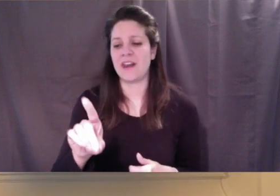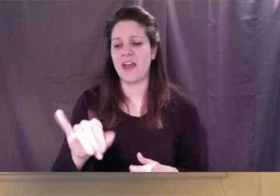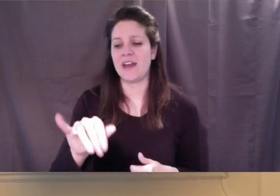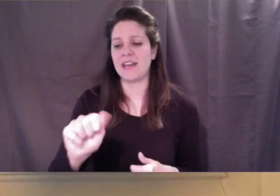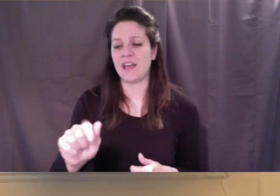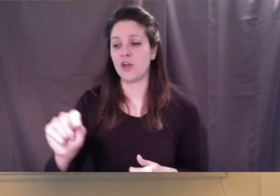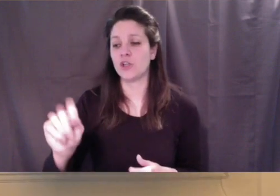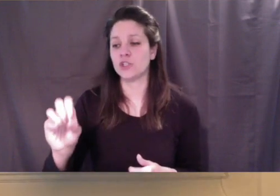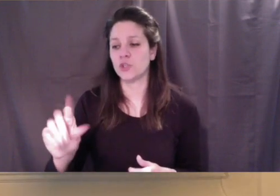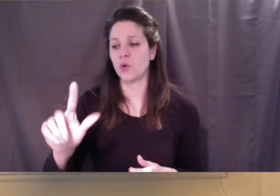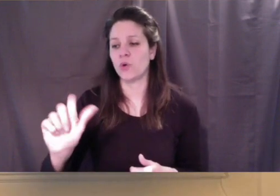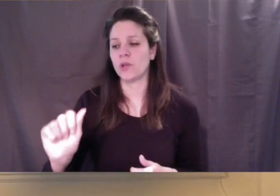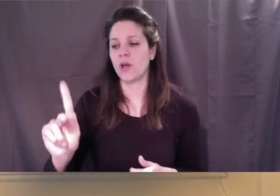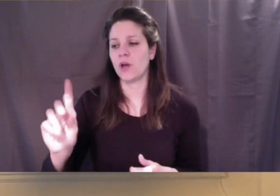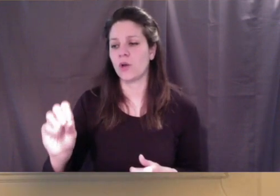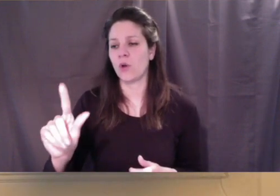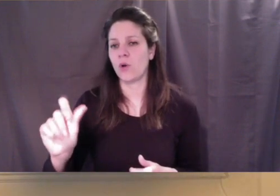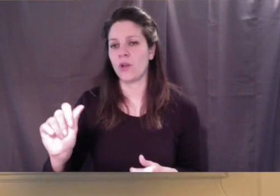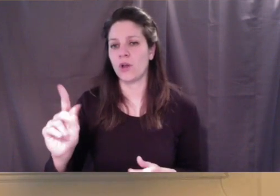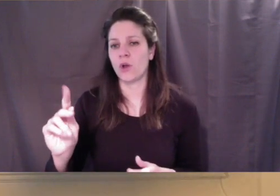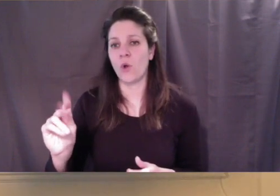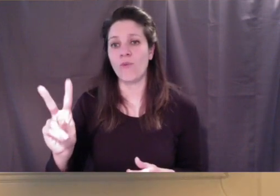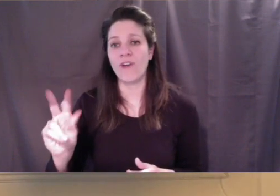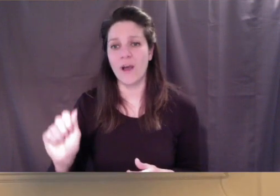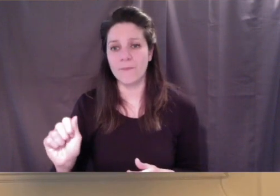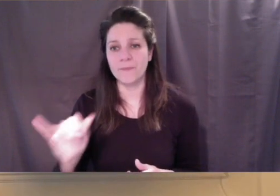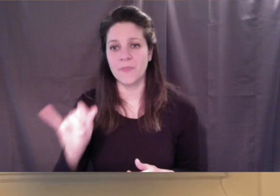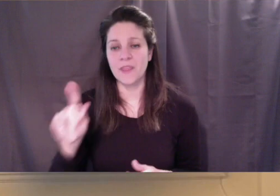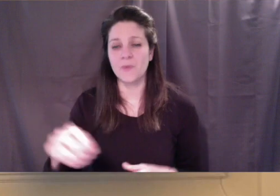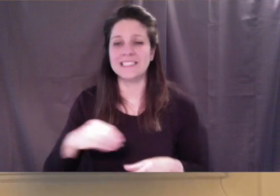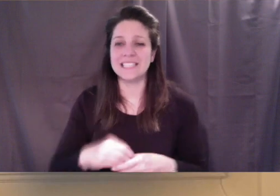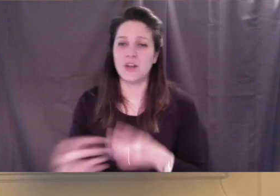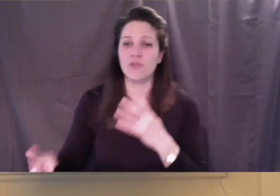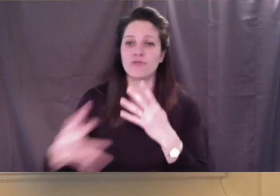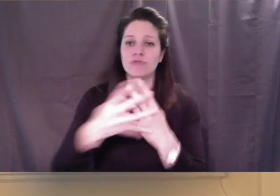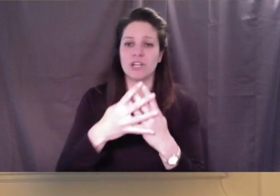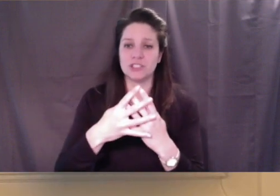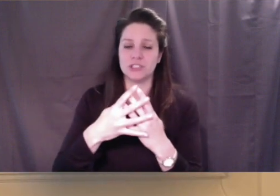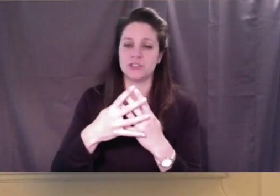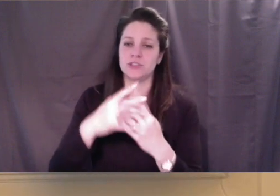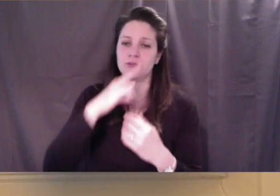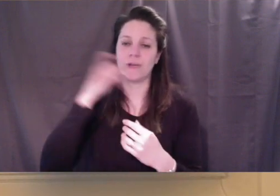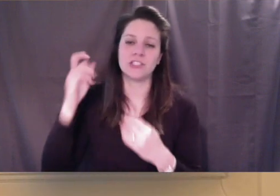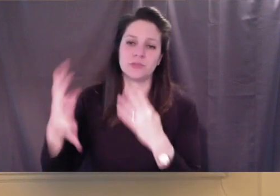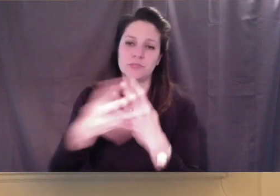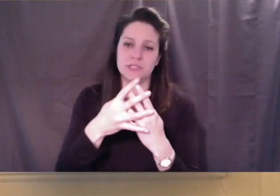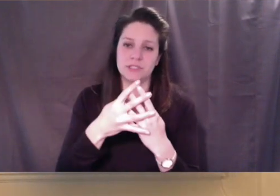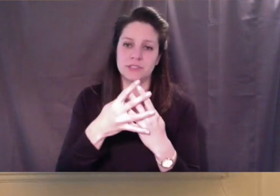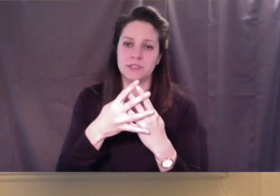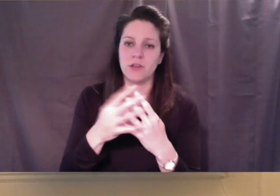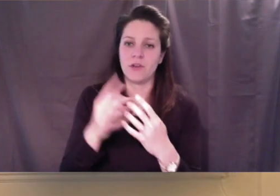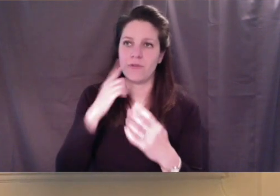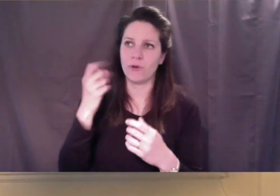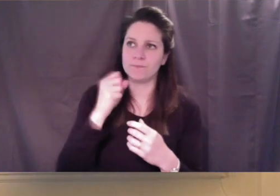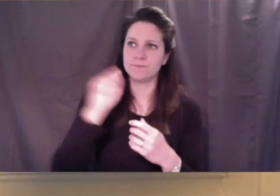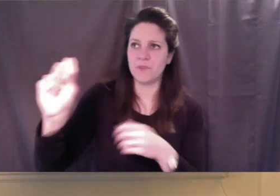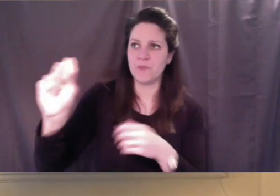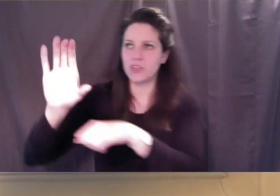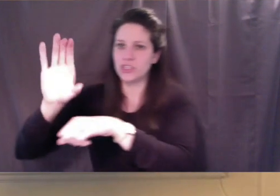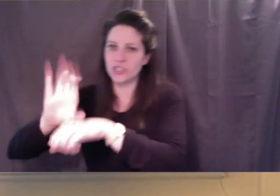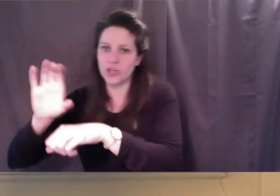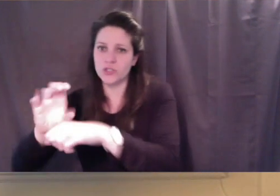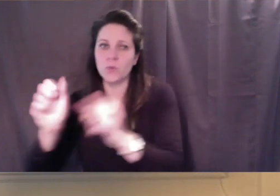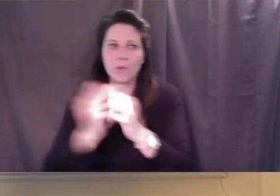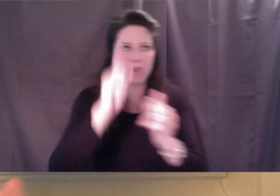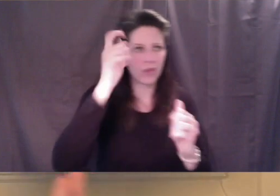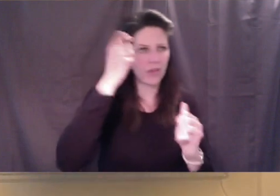Nadia Tolokonikova spent years in a Russian prison in Siberia for protesting the lockstep relationship of the